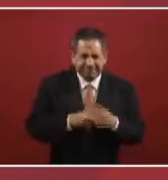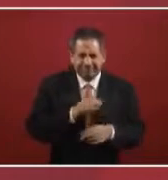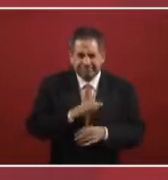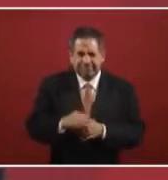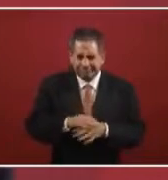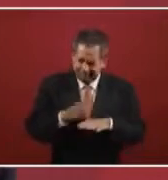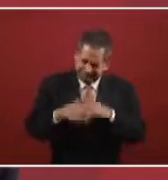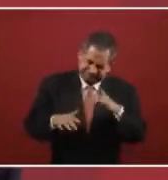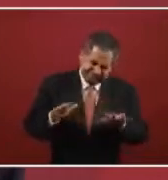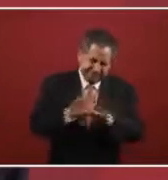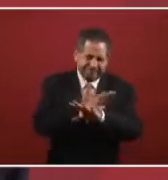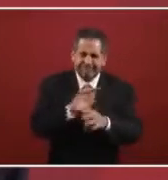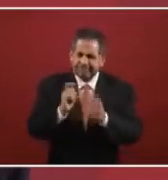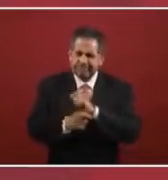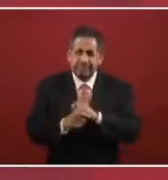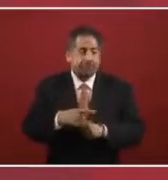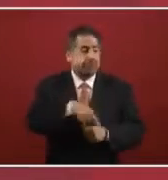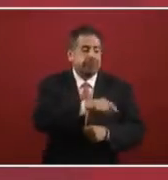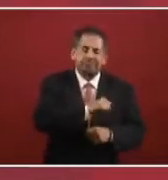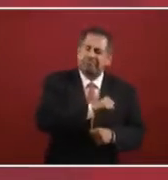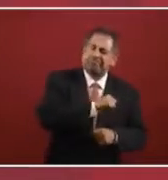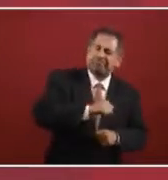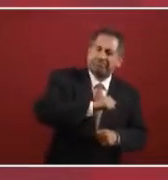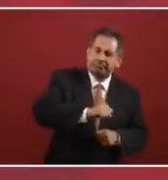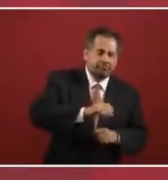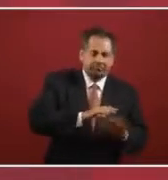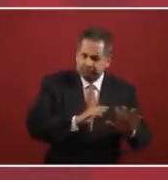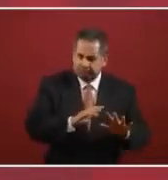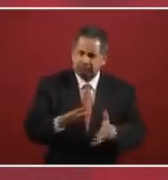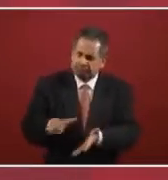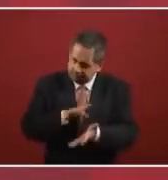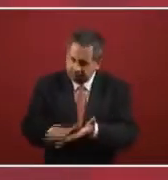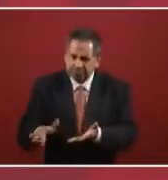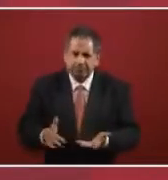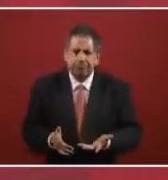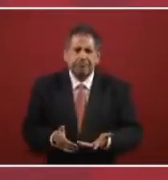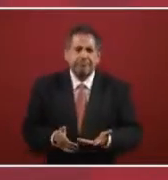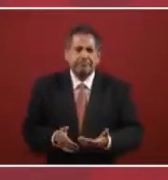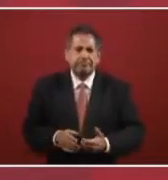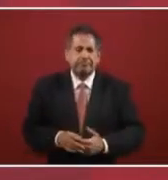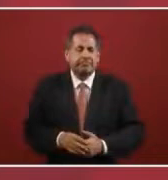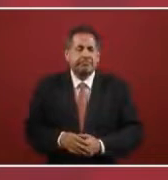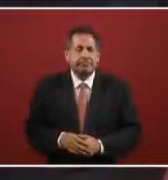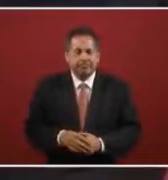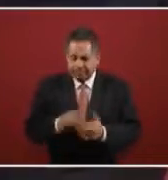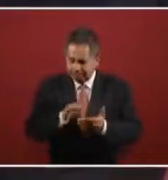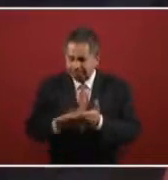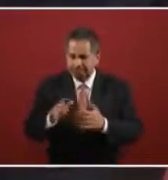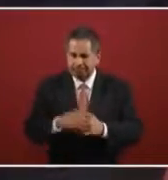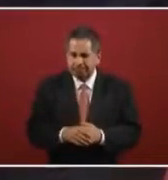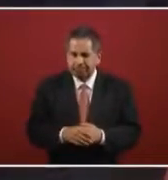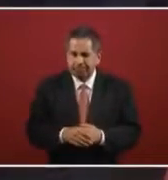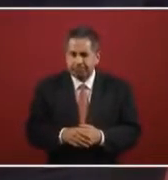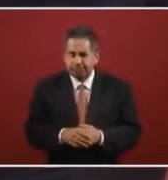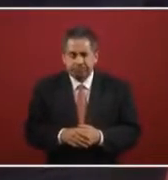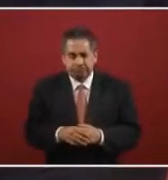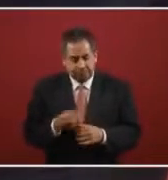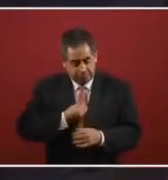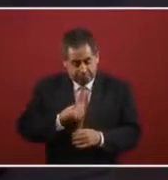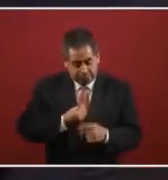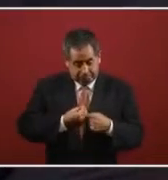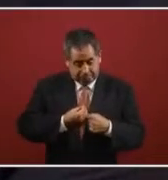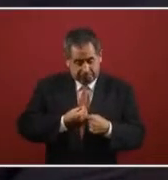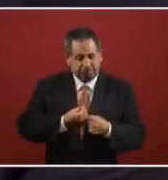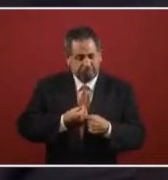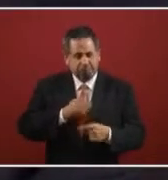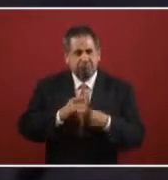little. Let's tolerate what we need to be resistant. We need to, so that you can Todo lo support que us. resista, pues. Anything that